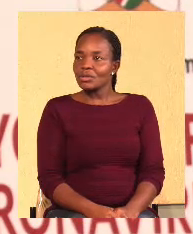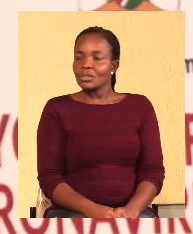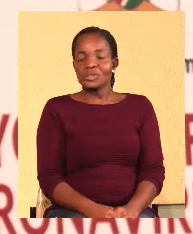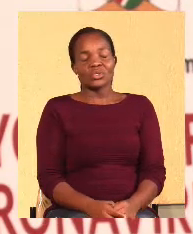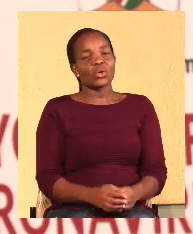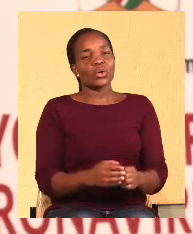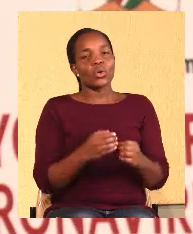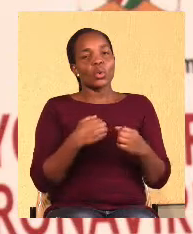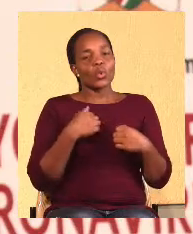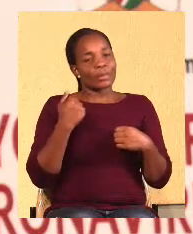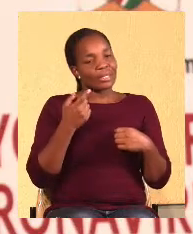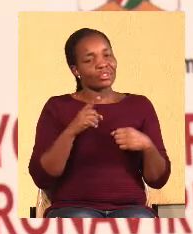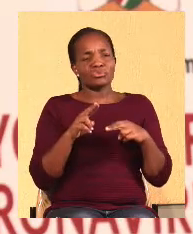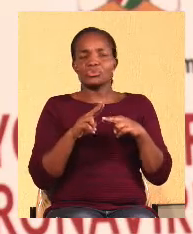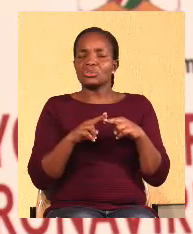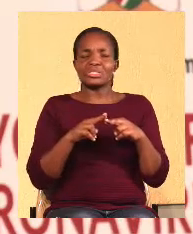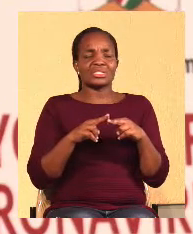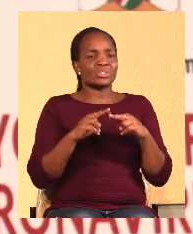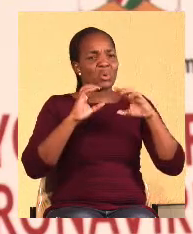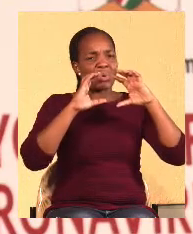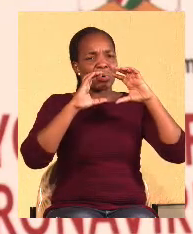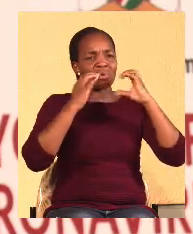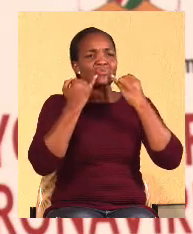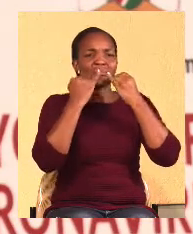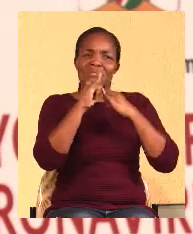people, then we are there to clarify.